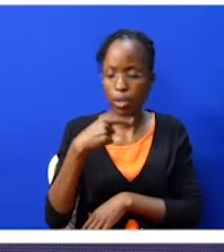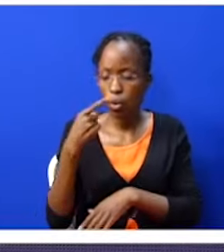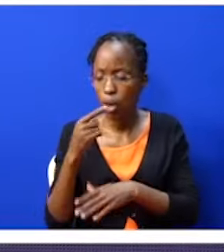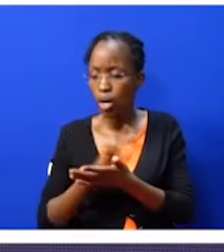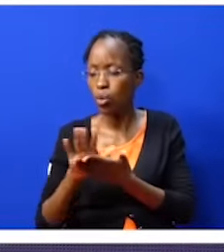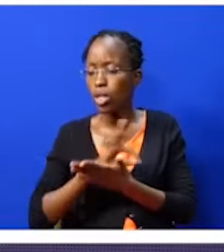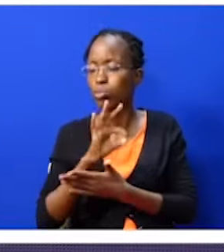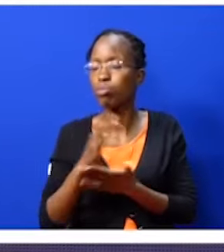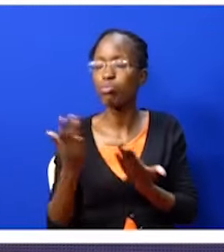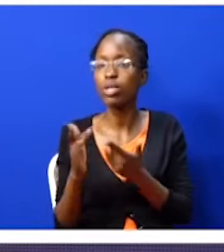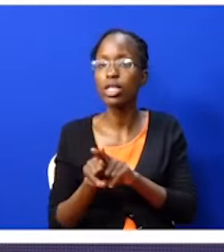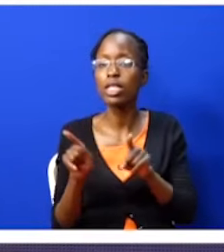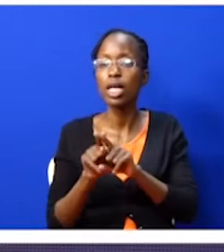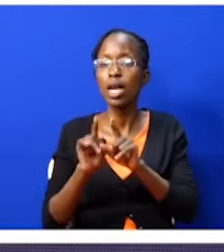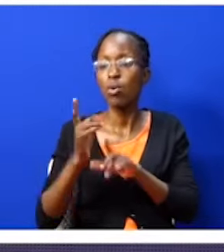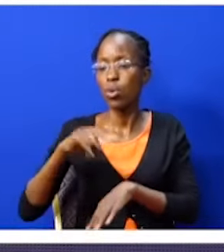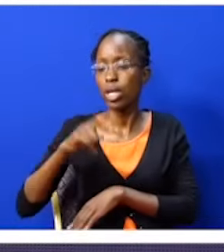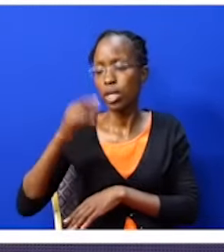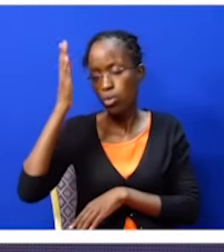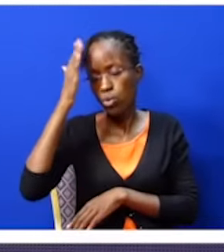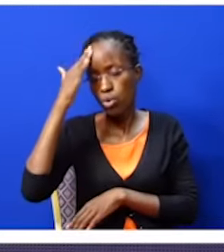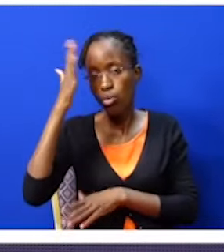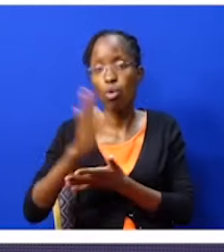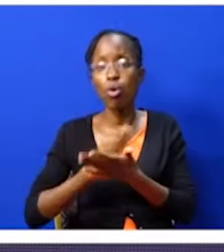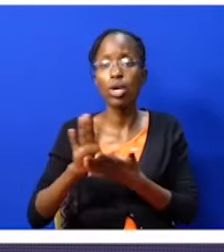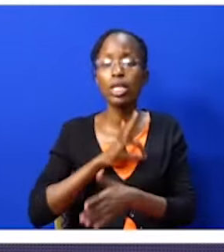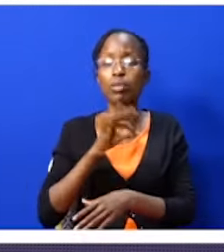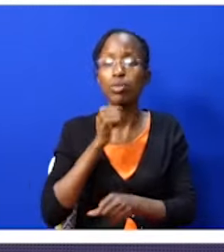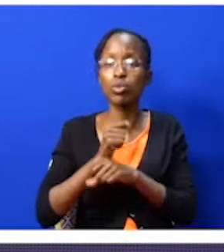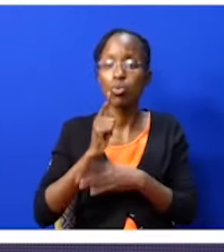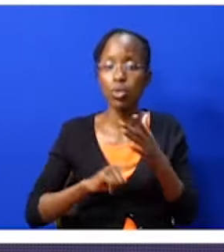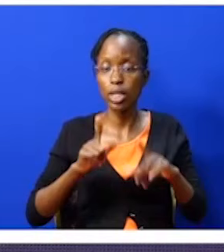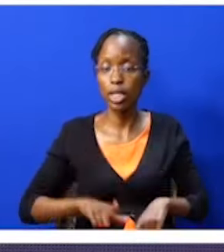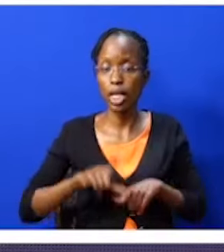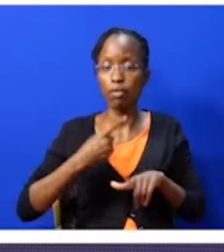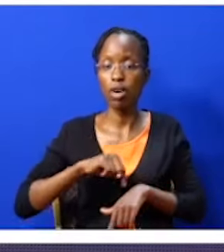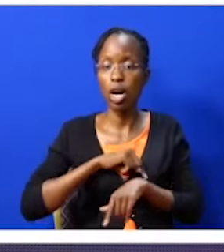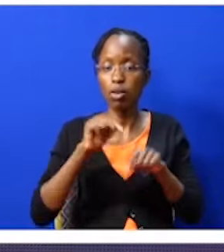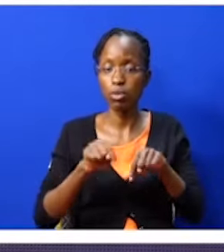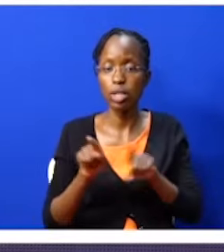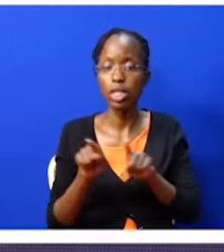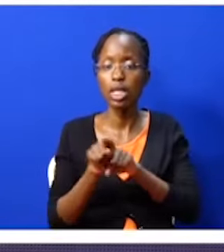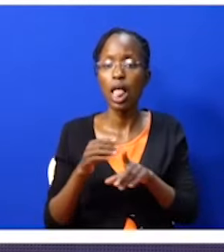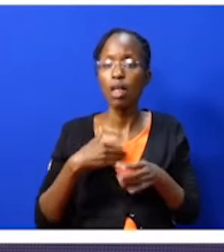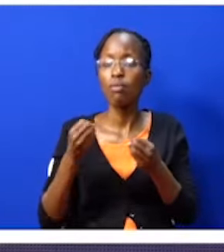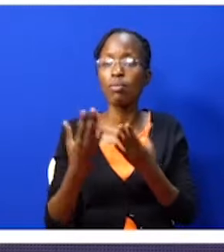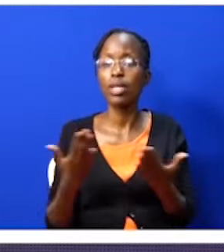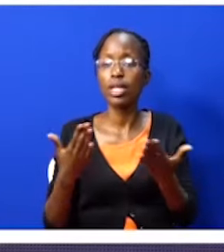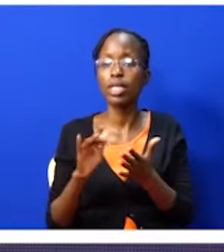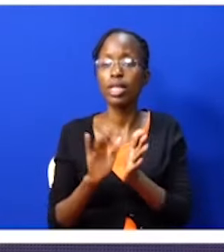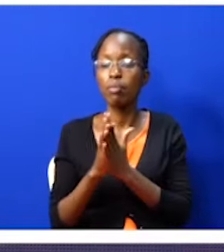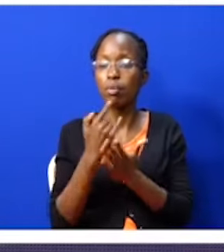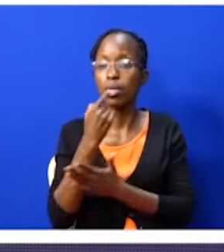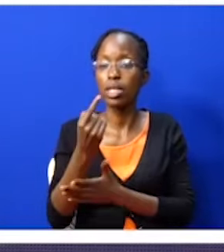but it's also important for us to understand what he does in our lives today. There are many things the Bible says the Holy